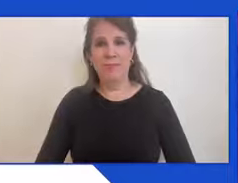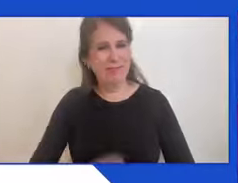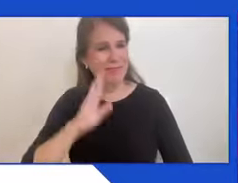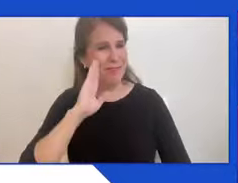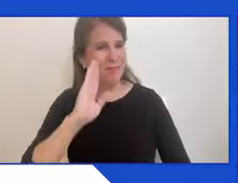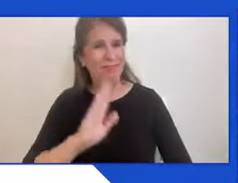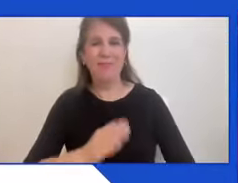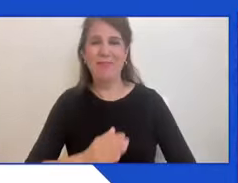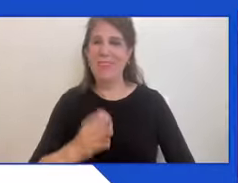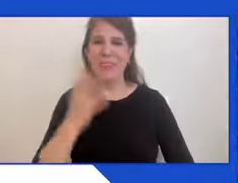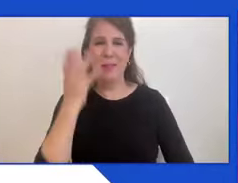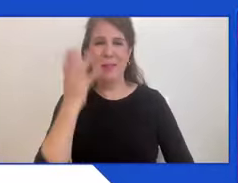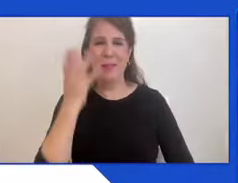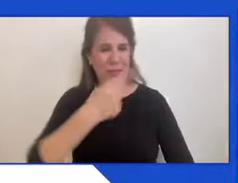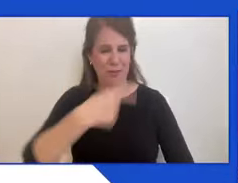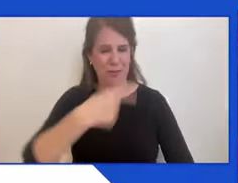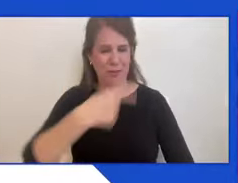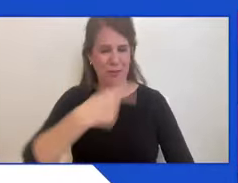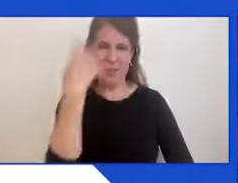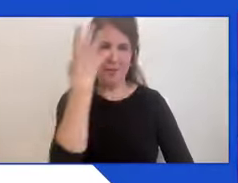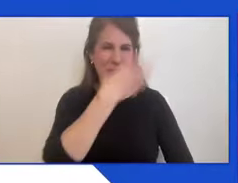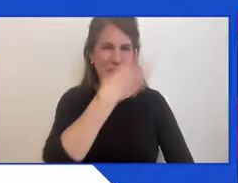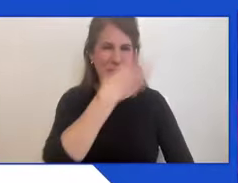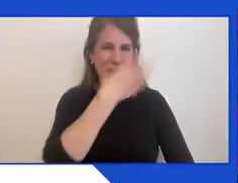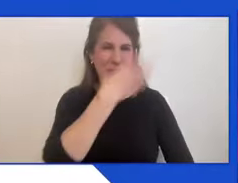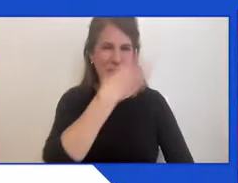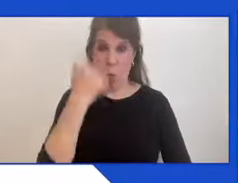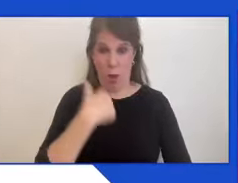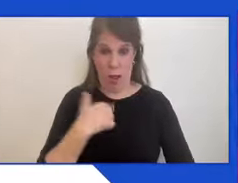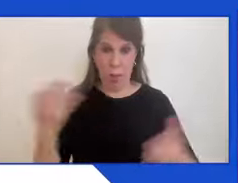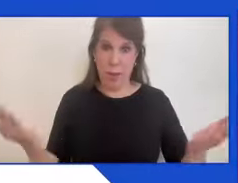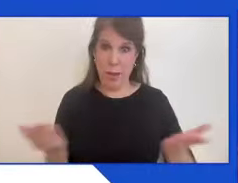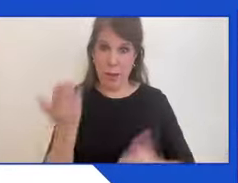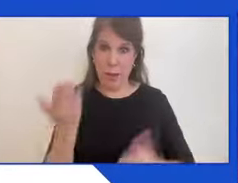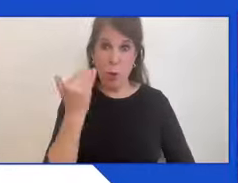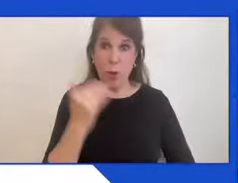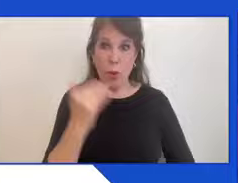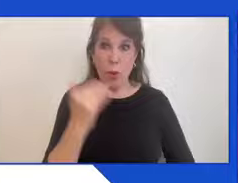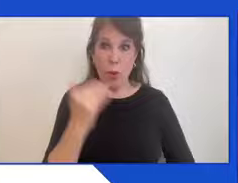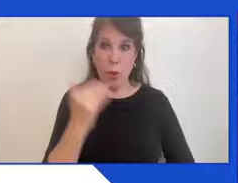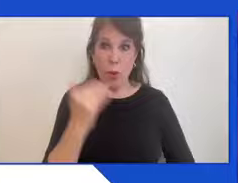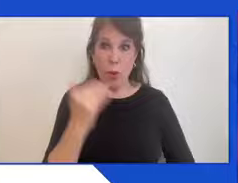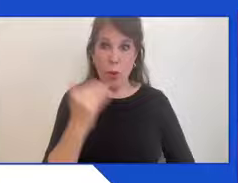You look beautiful. You look beautiful. Why am I here?